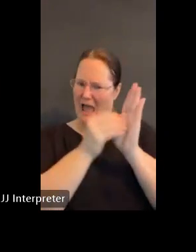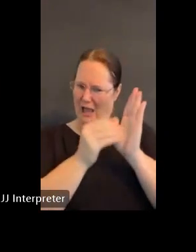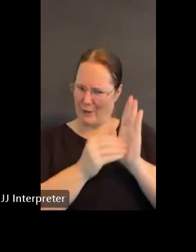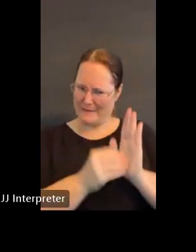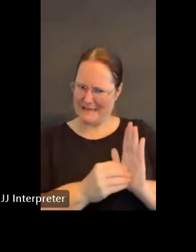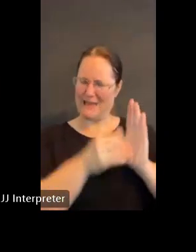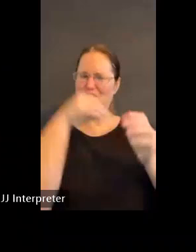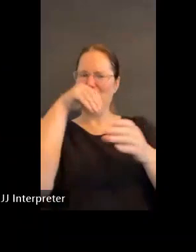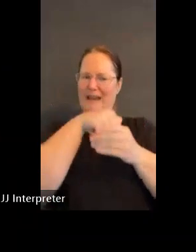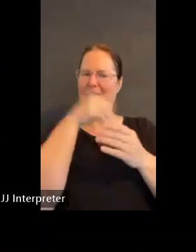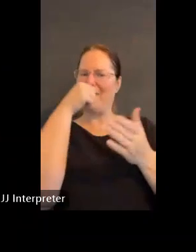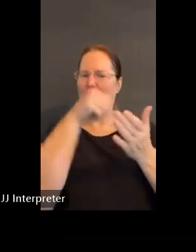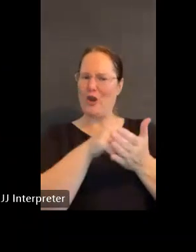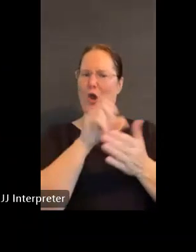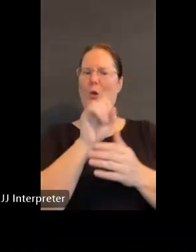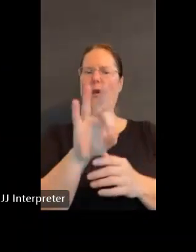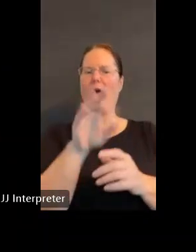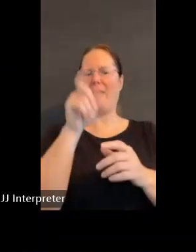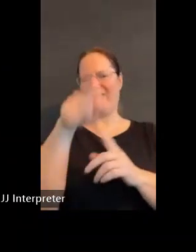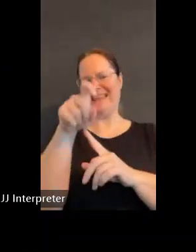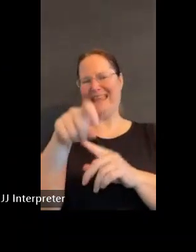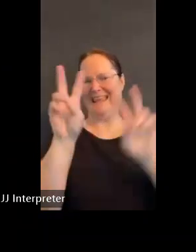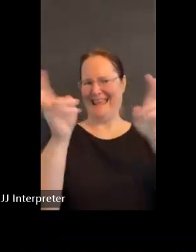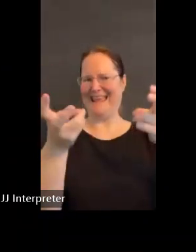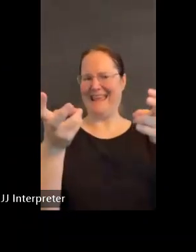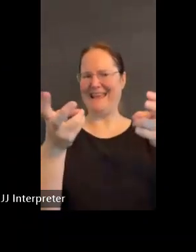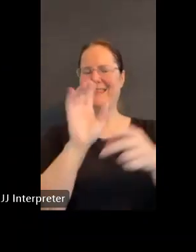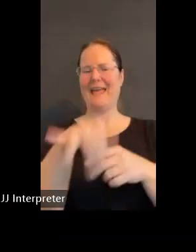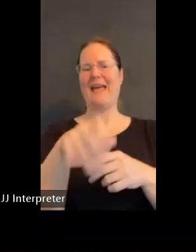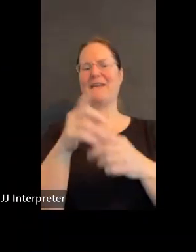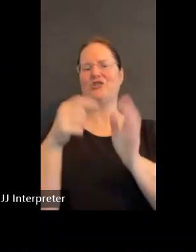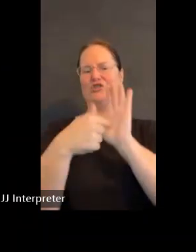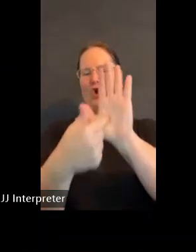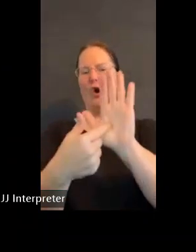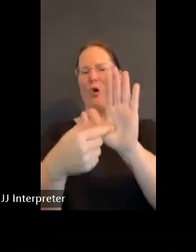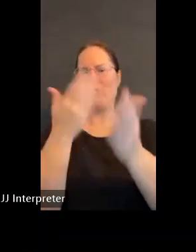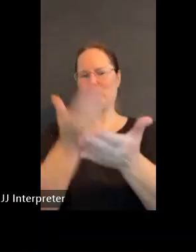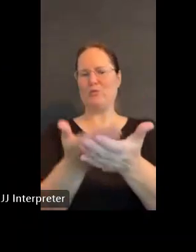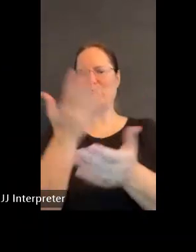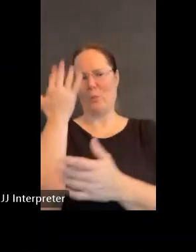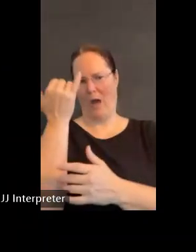specify why that specific animal is needed.